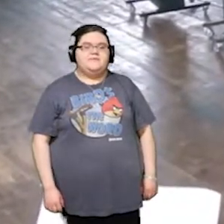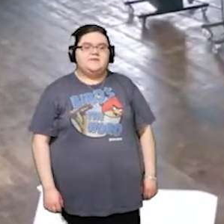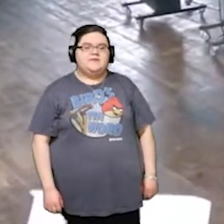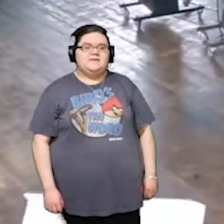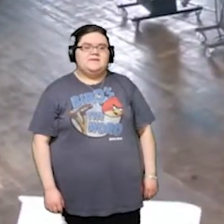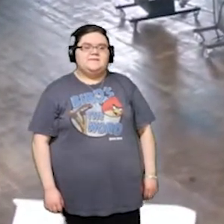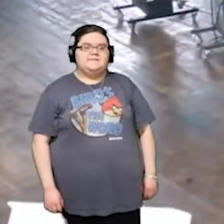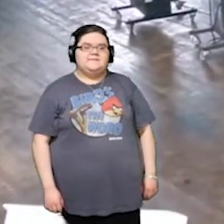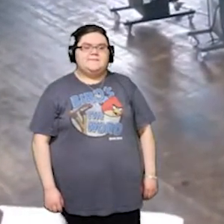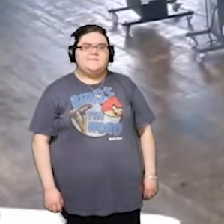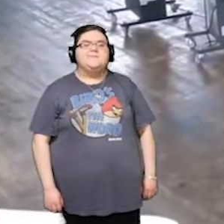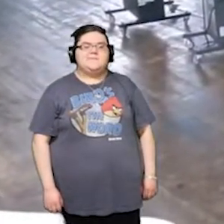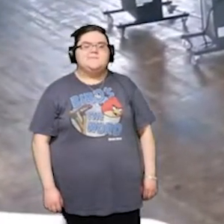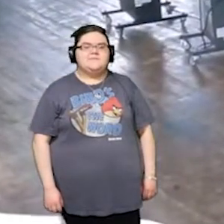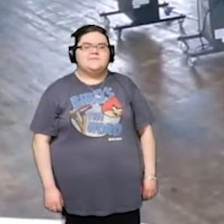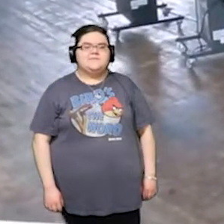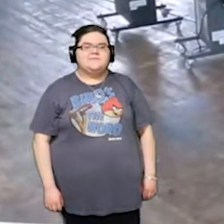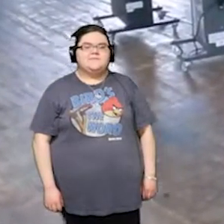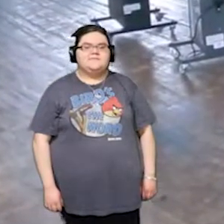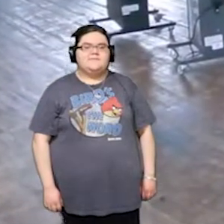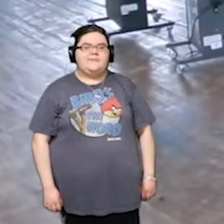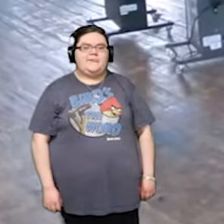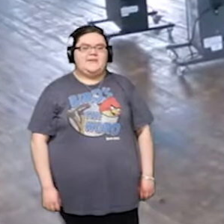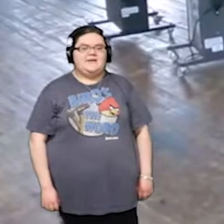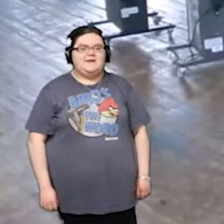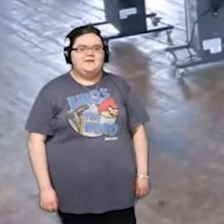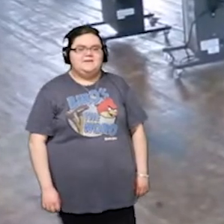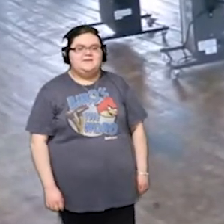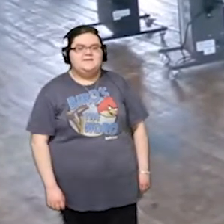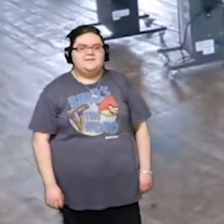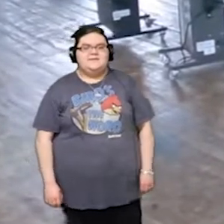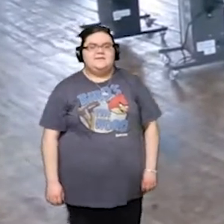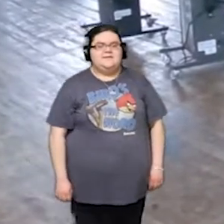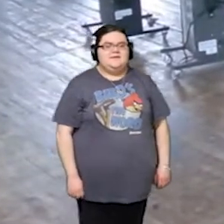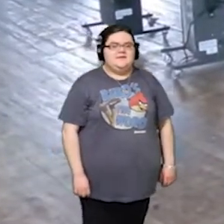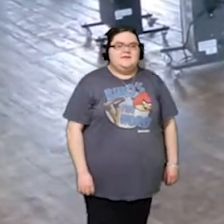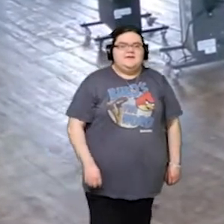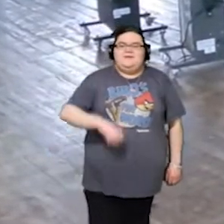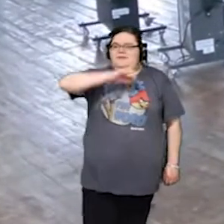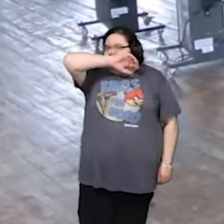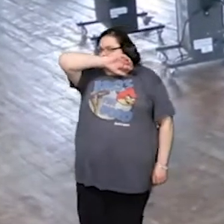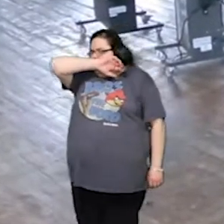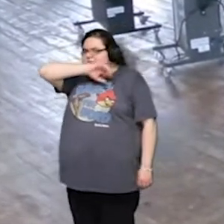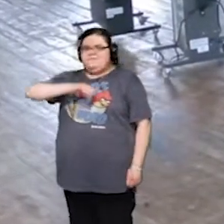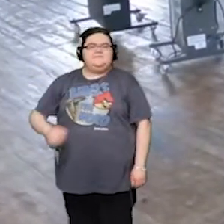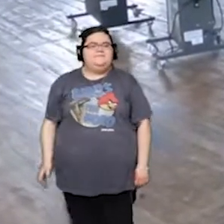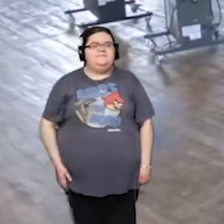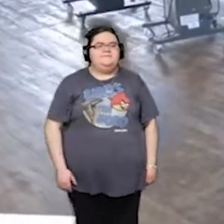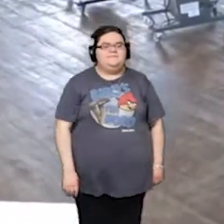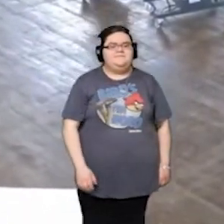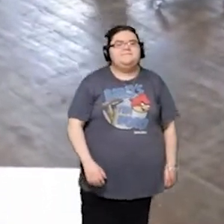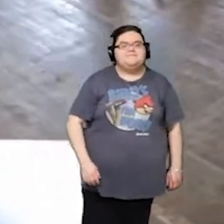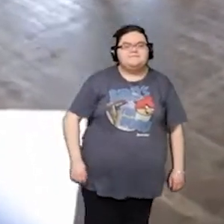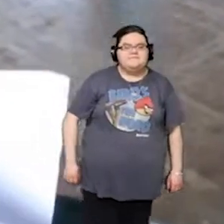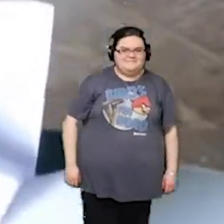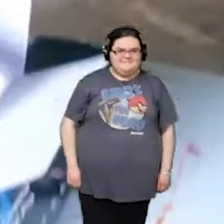lapel wire, which I keep in this handy little bag. Okay. Amazon, £7, easy, nice and